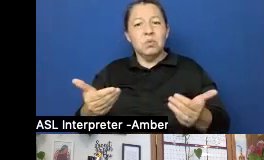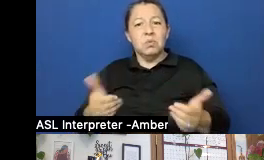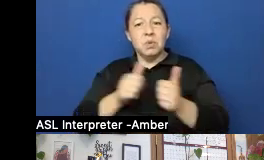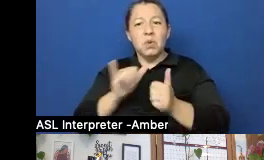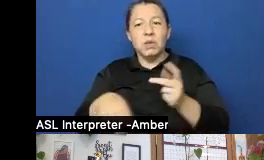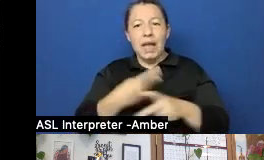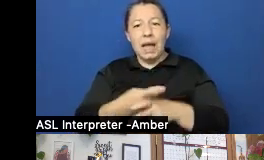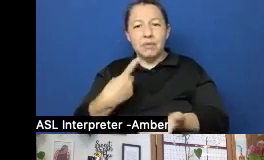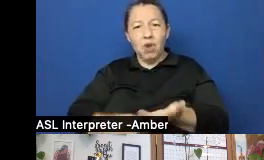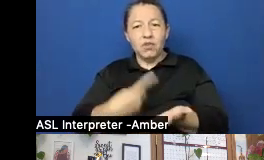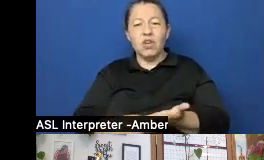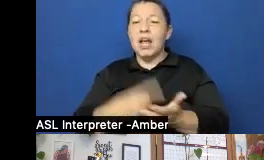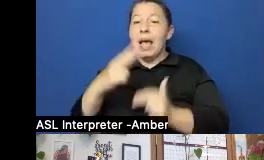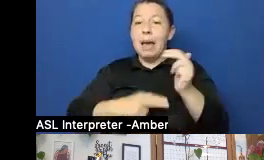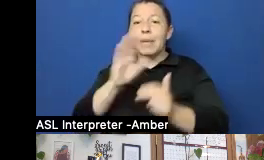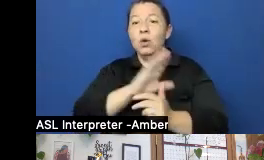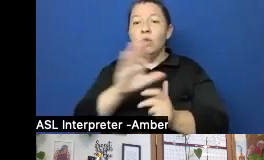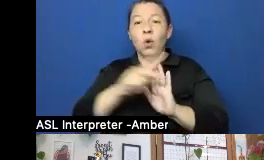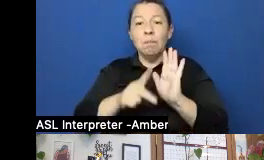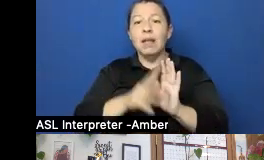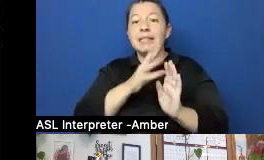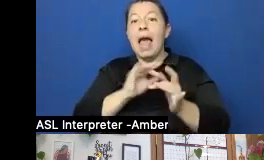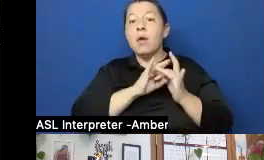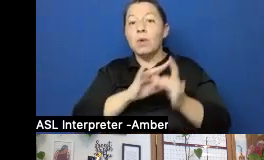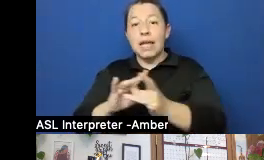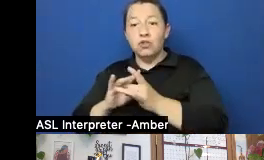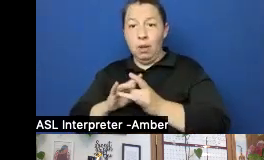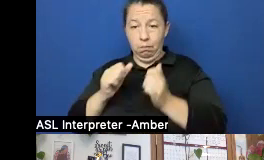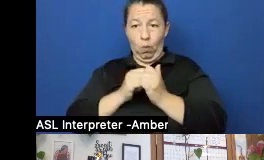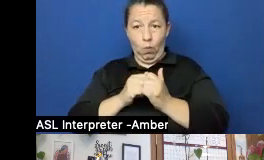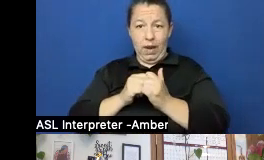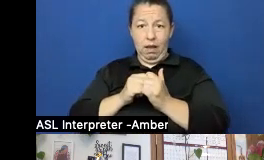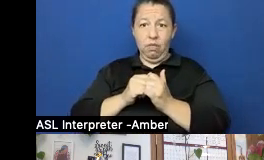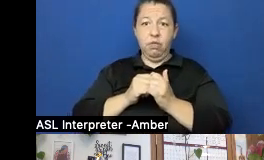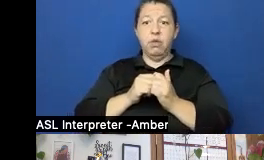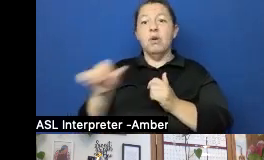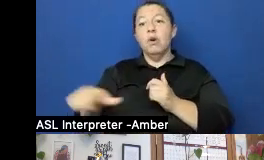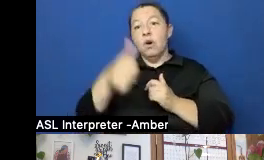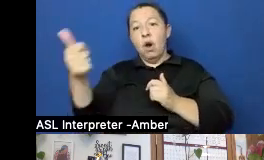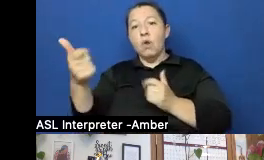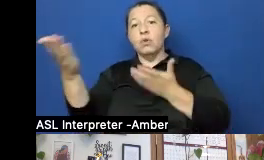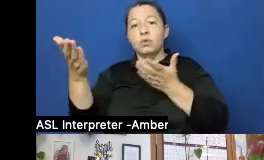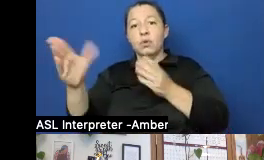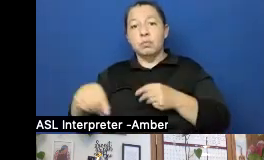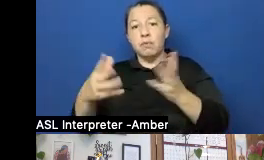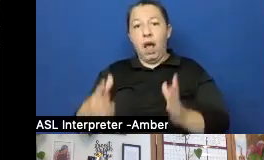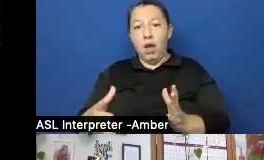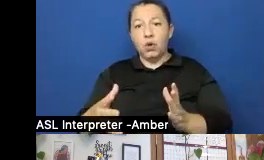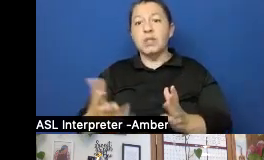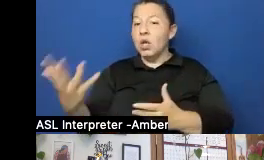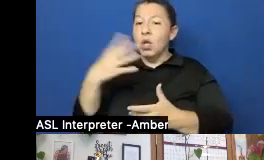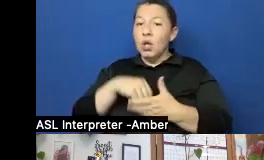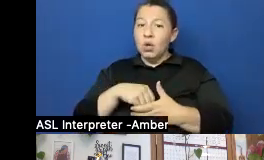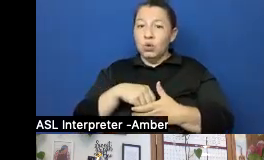your policies in your relationship with other service providers that includes